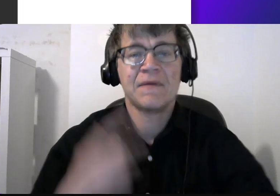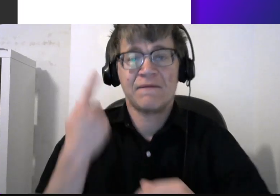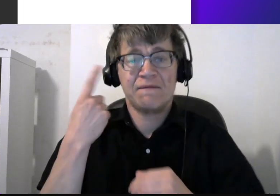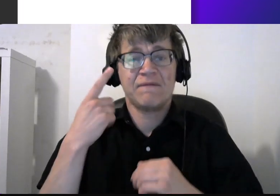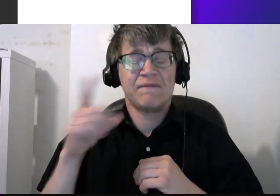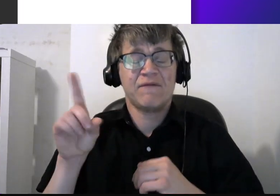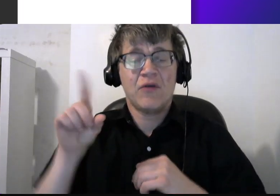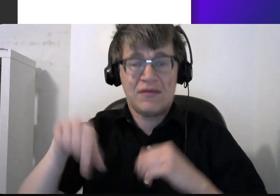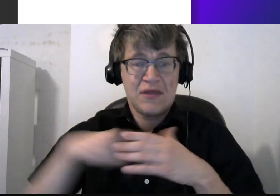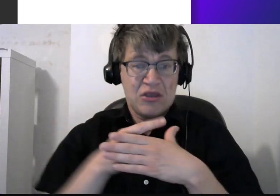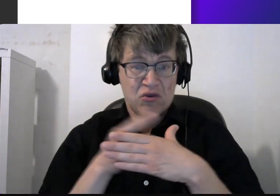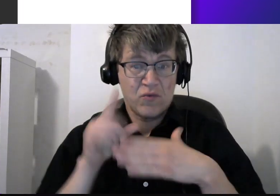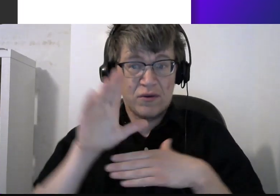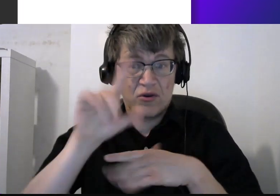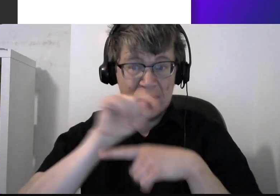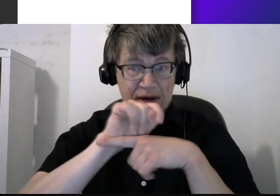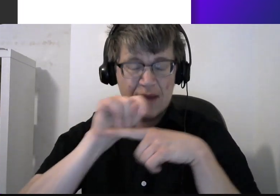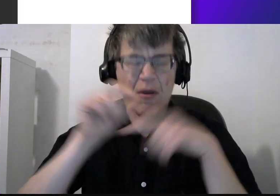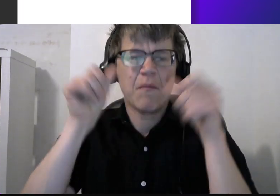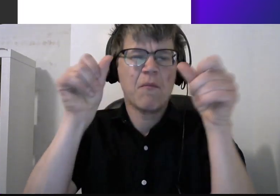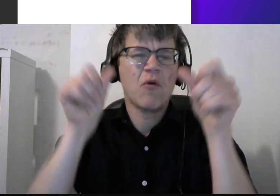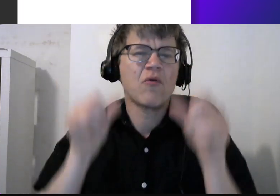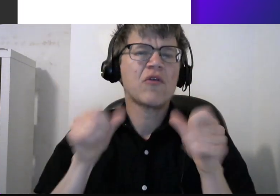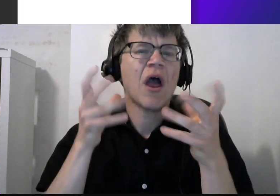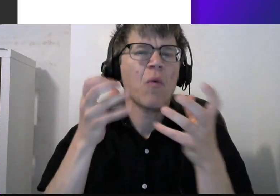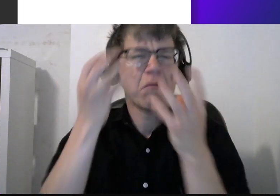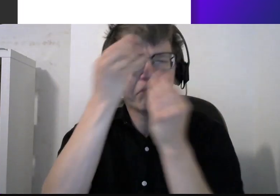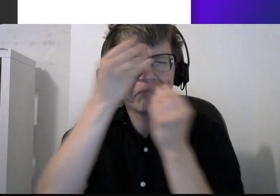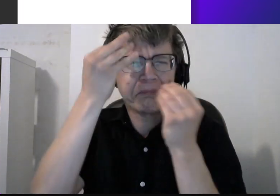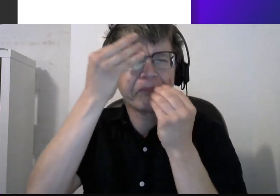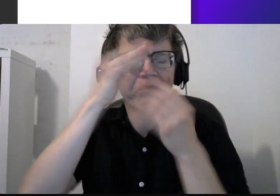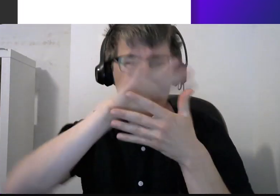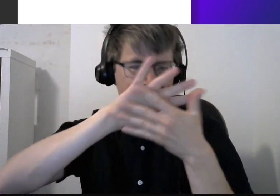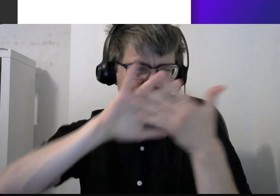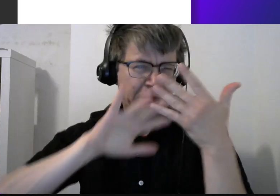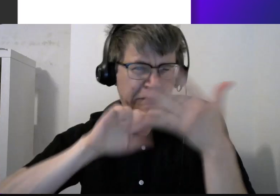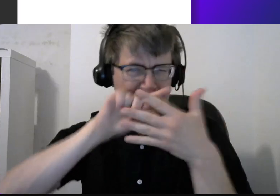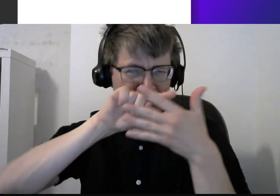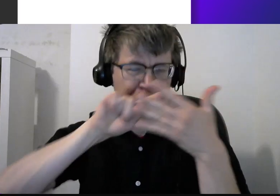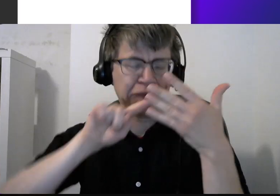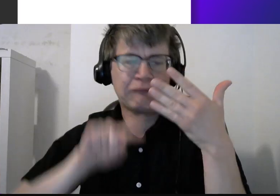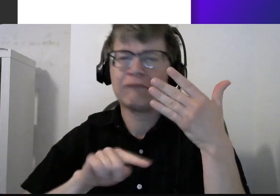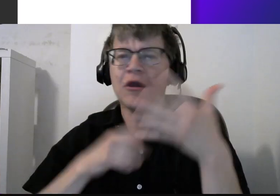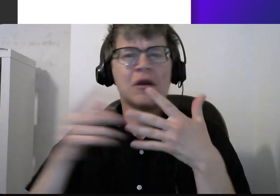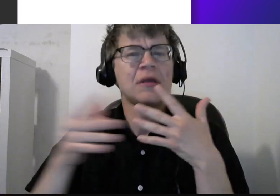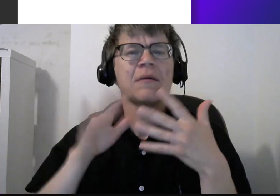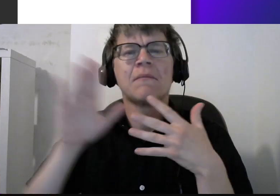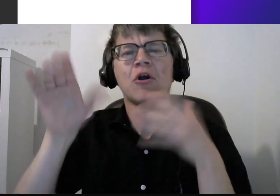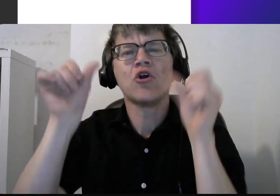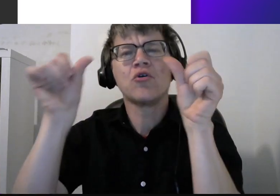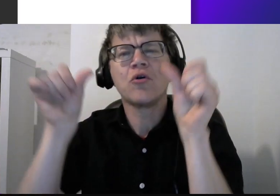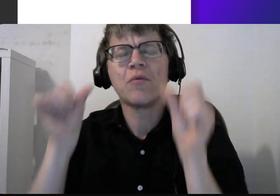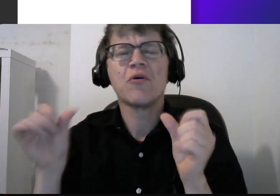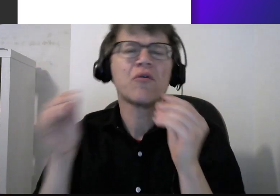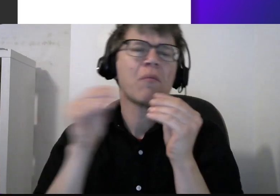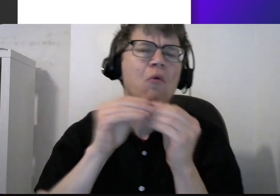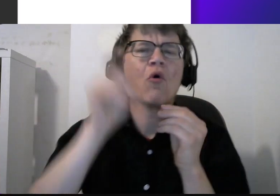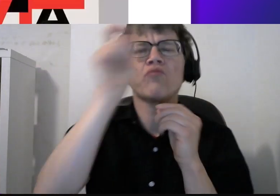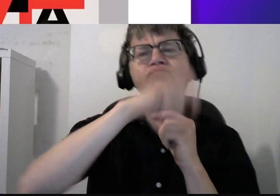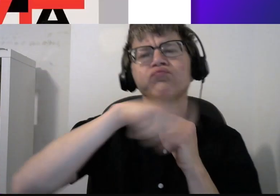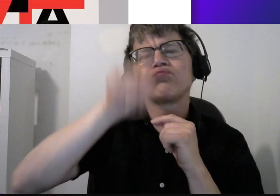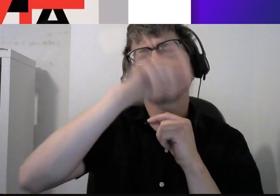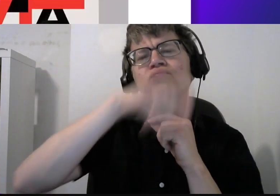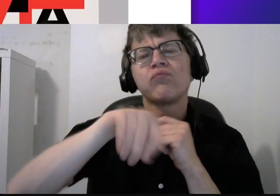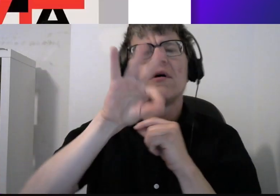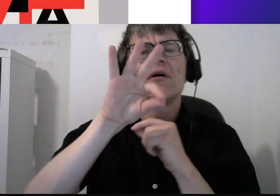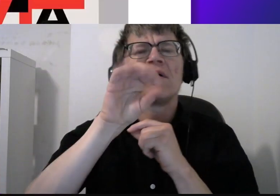typography poster this week, I want you to think about a couple things. So first off, it doesn't matter whether your poster is using more of a handwritten or script font, or